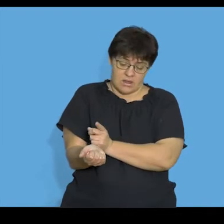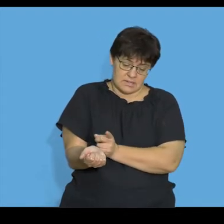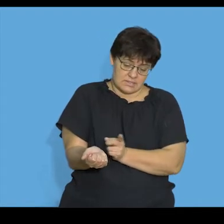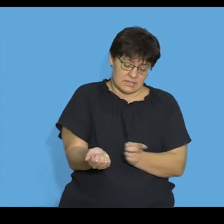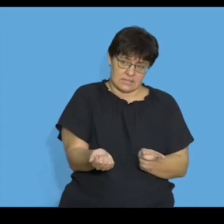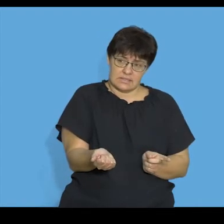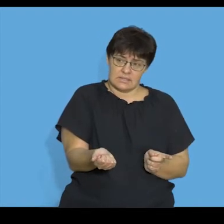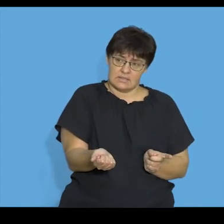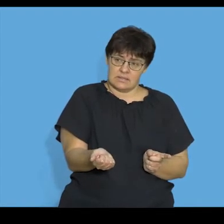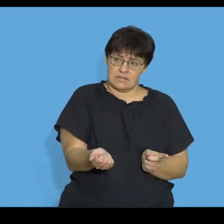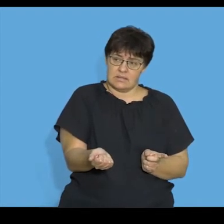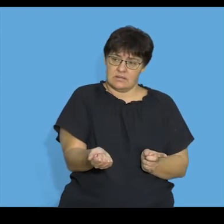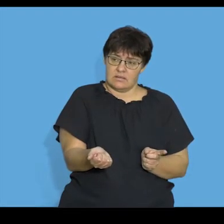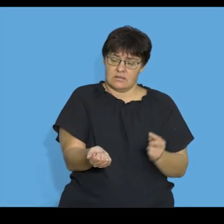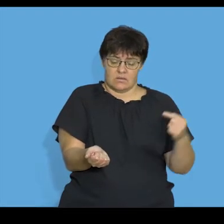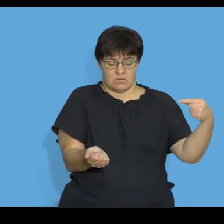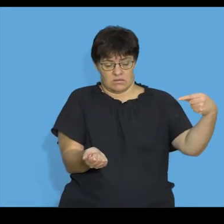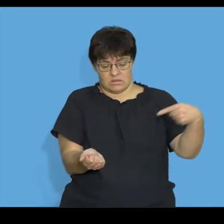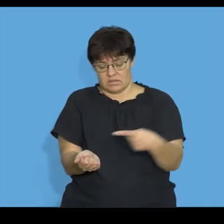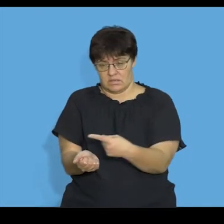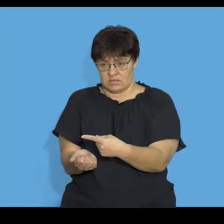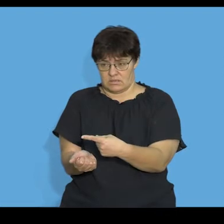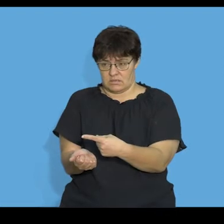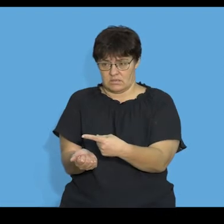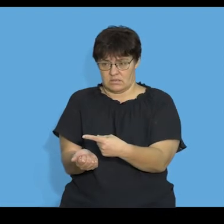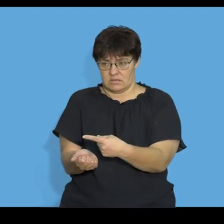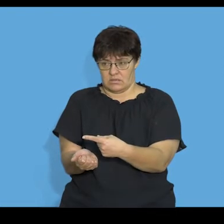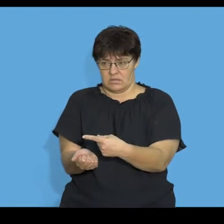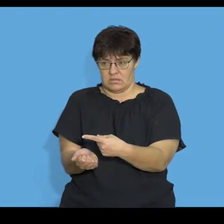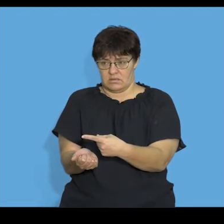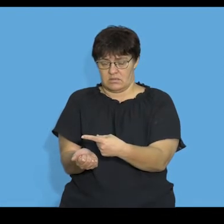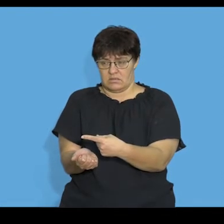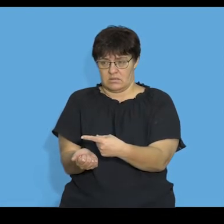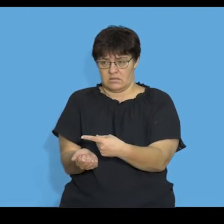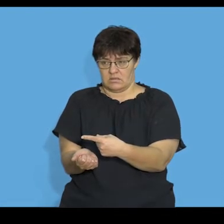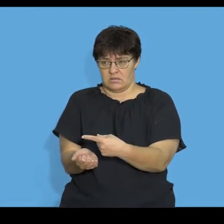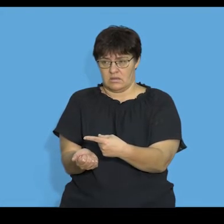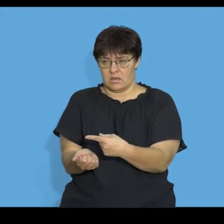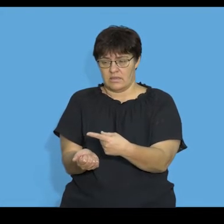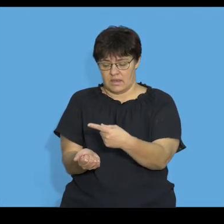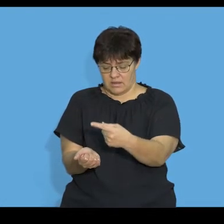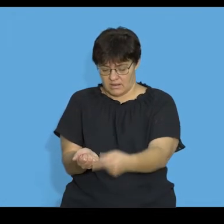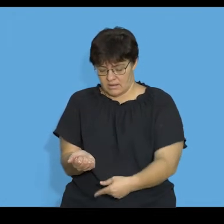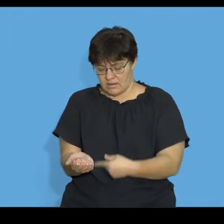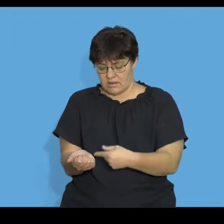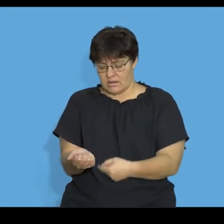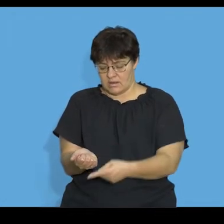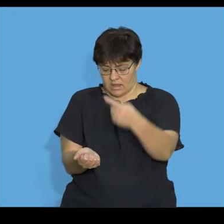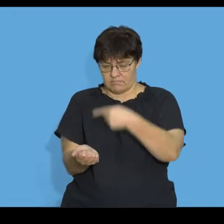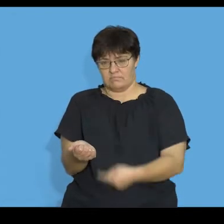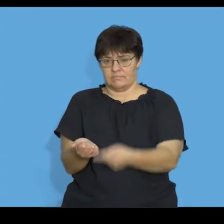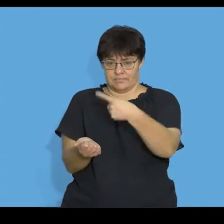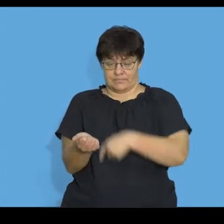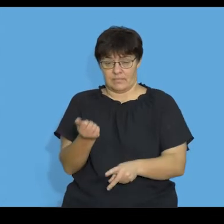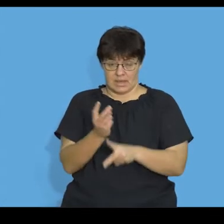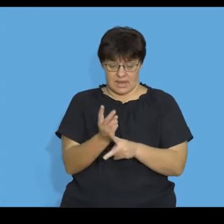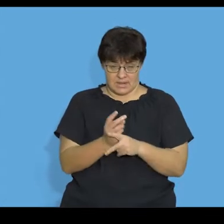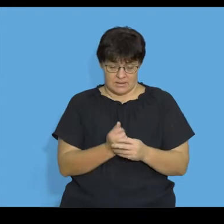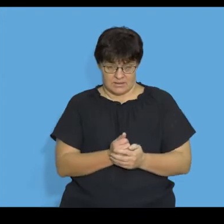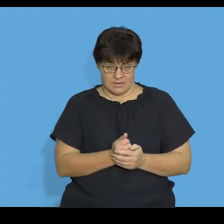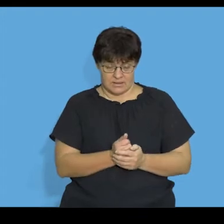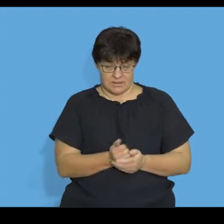direction, and it means that it's going to come in on this side, and it's going to come around like that. And so on my diagram, I